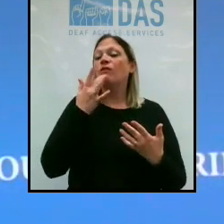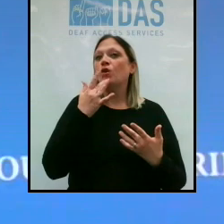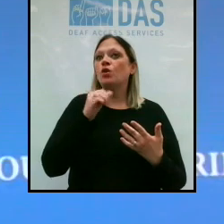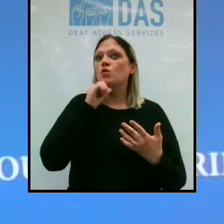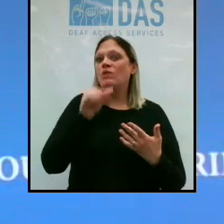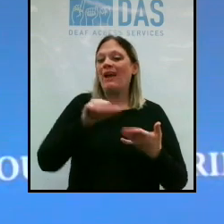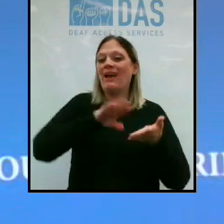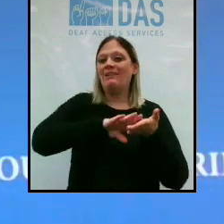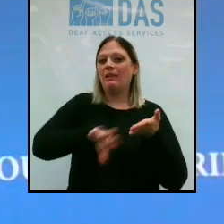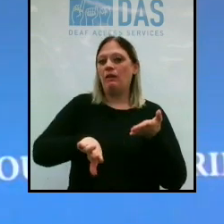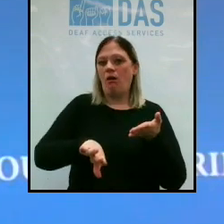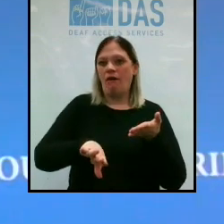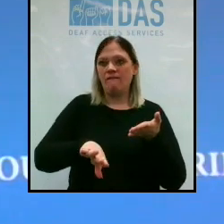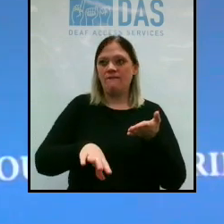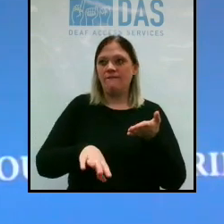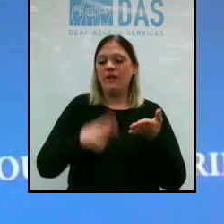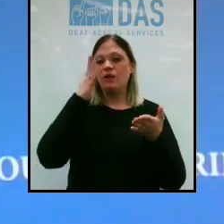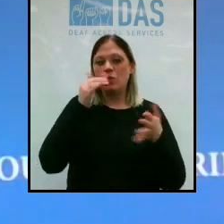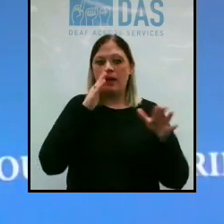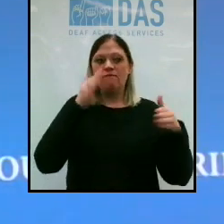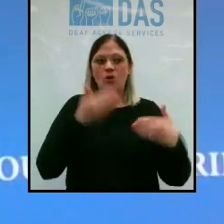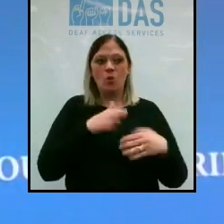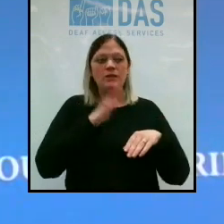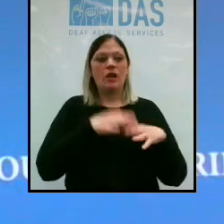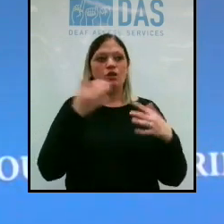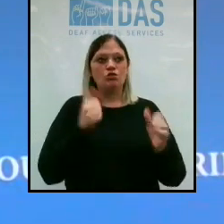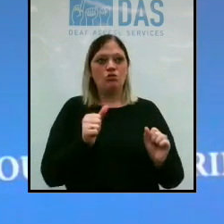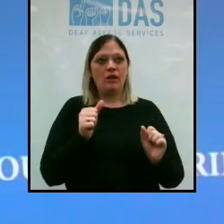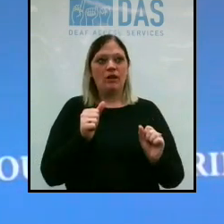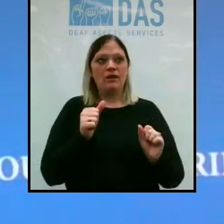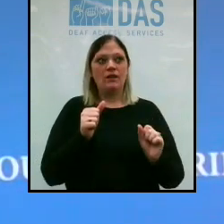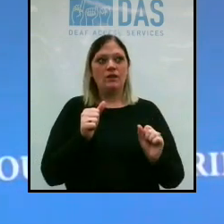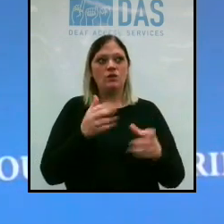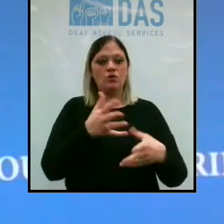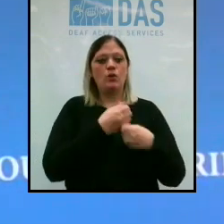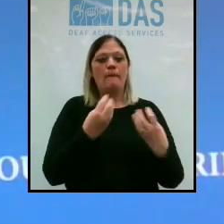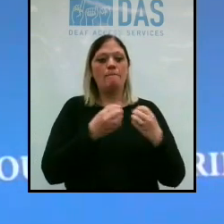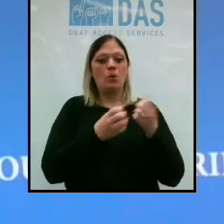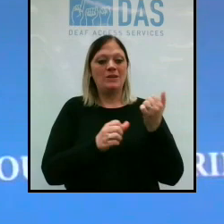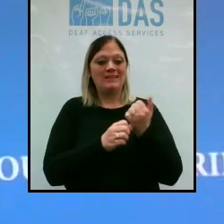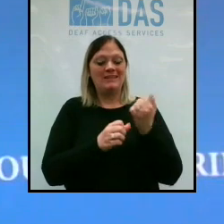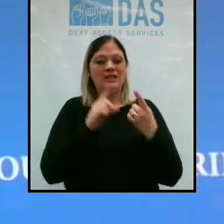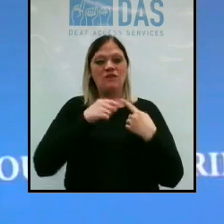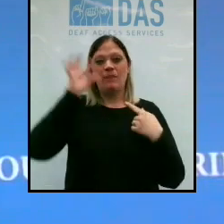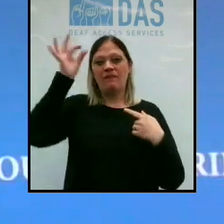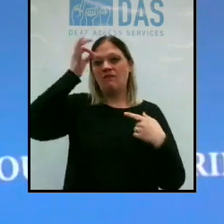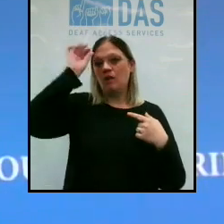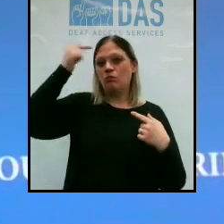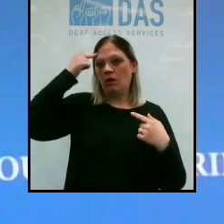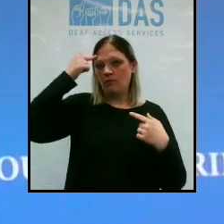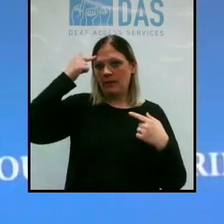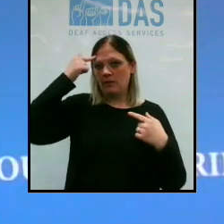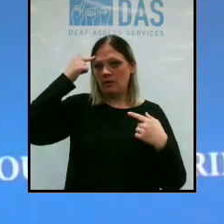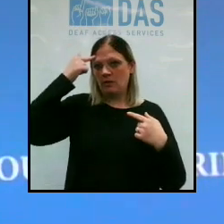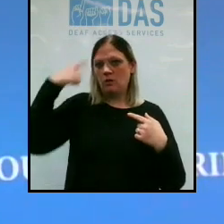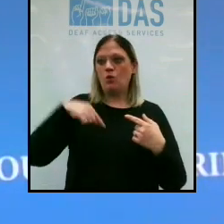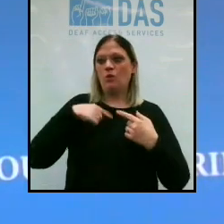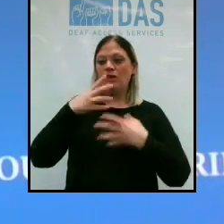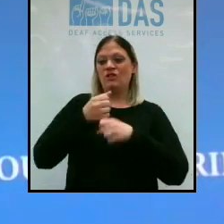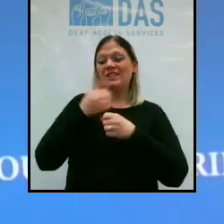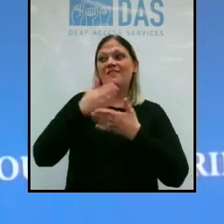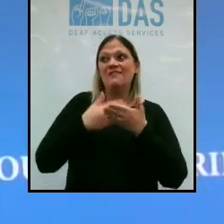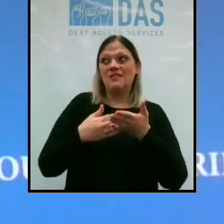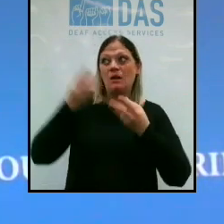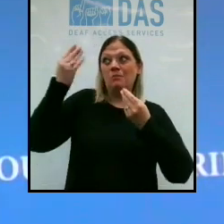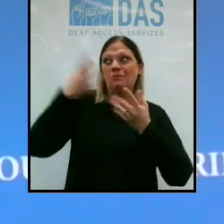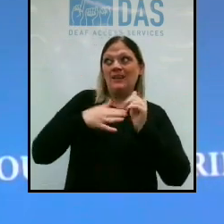do layoffs. That's why I'm focusing on trying to get additional assistance from the federal government. We received some guidance in